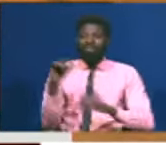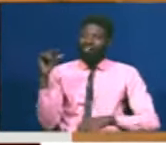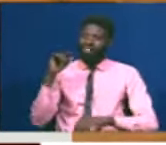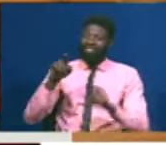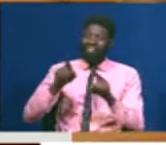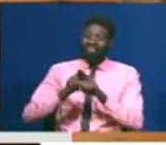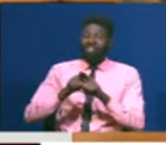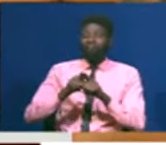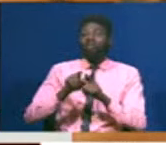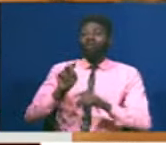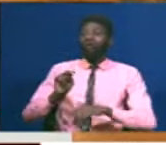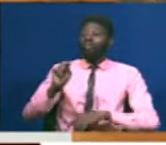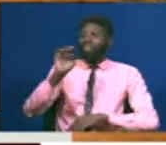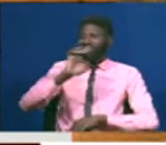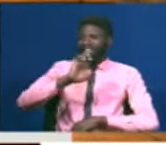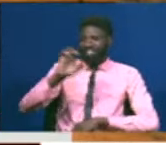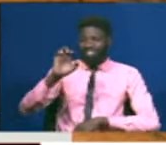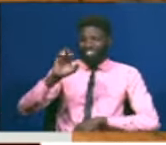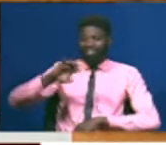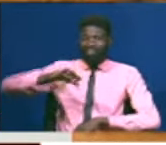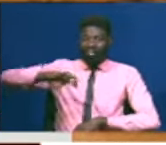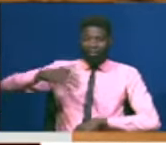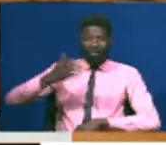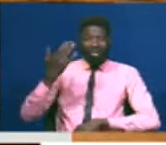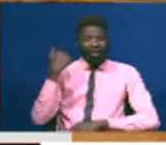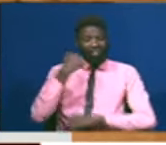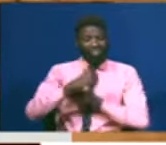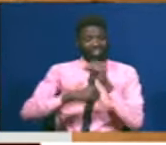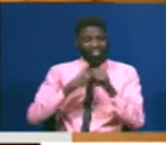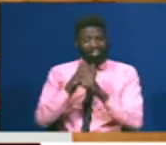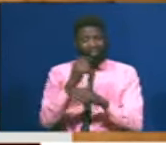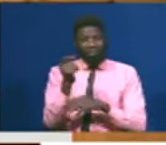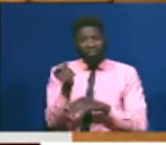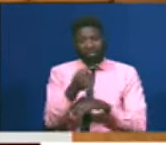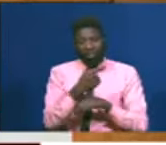did not receive adequate rainfall during last year's October to November short rain season.